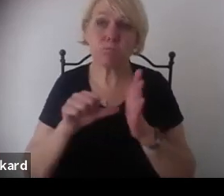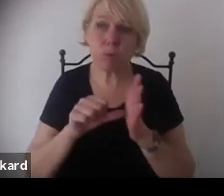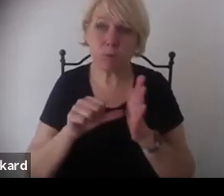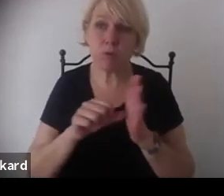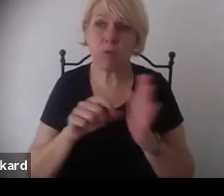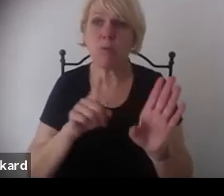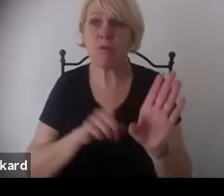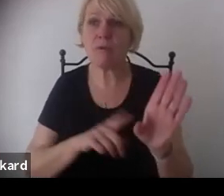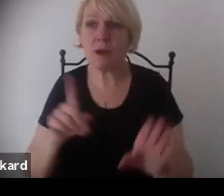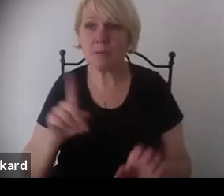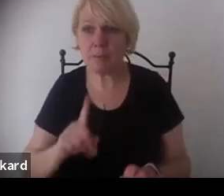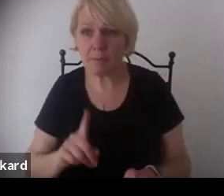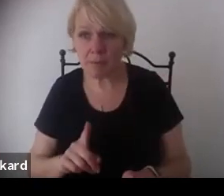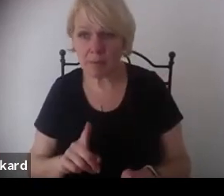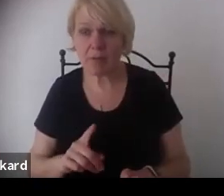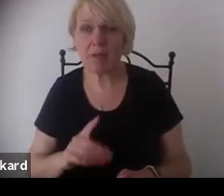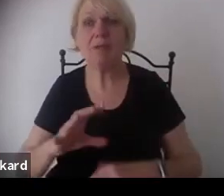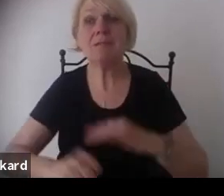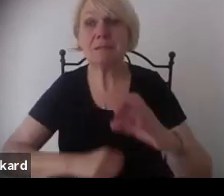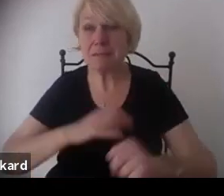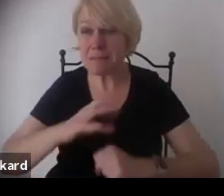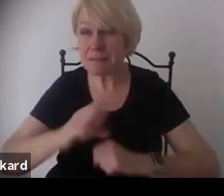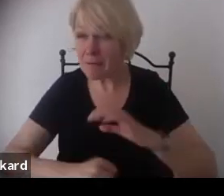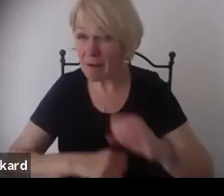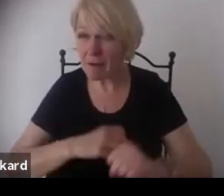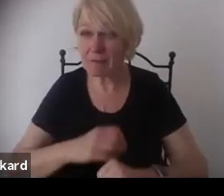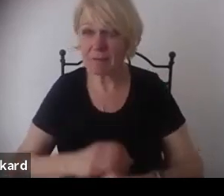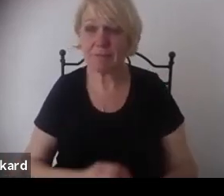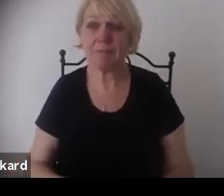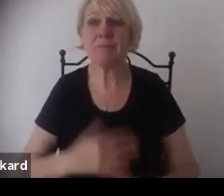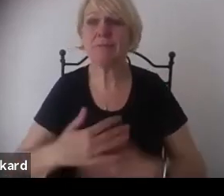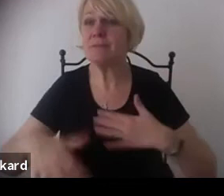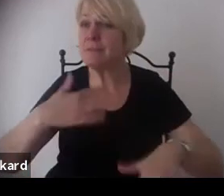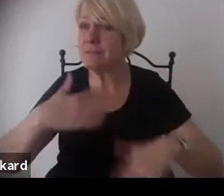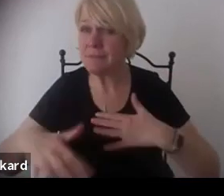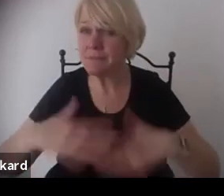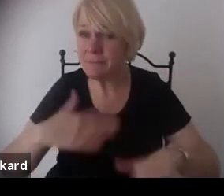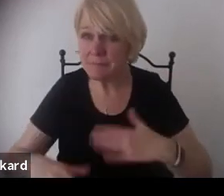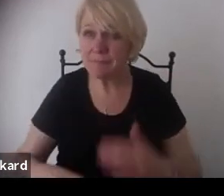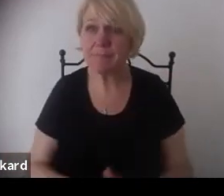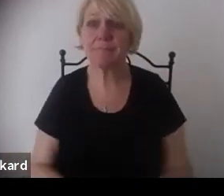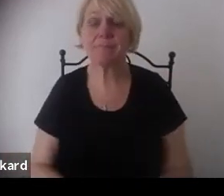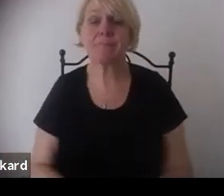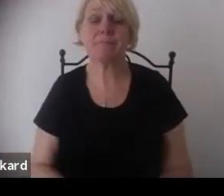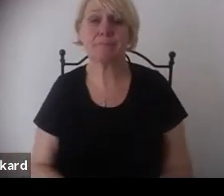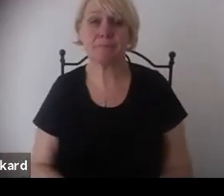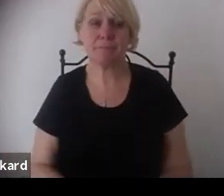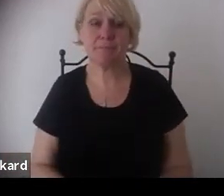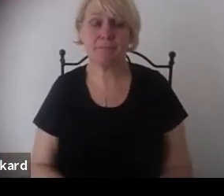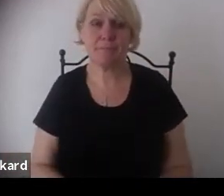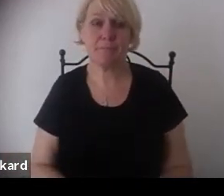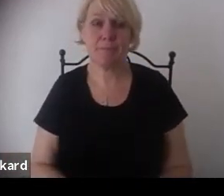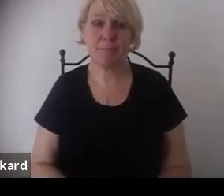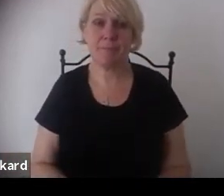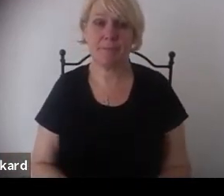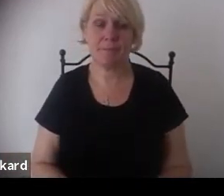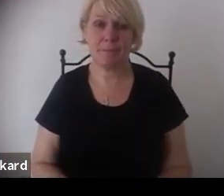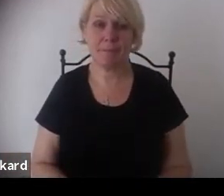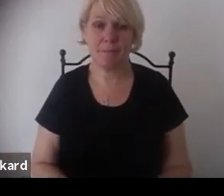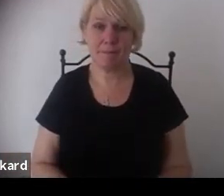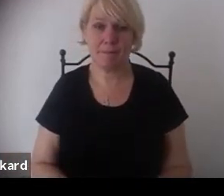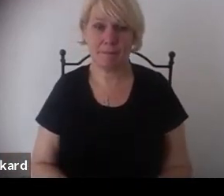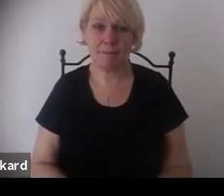Yes, I mean, I you know, the CAM services are there and are available. Certainly there's, I'm